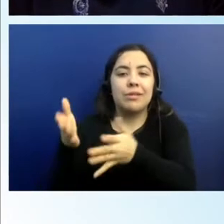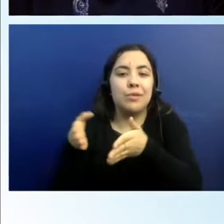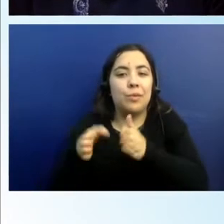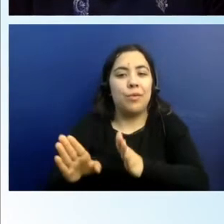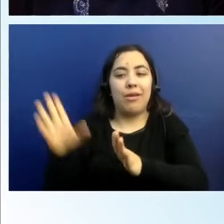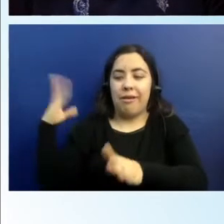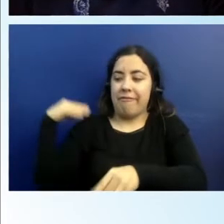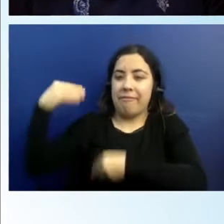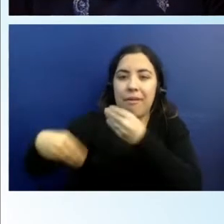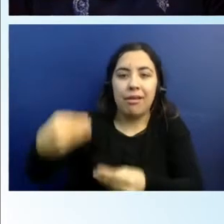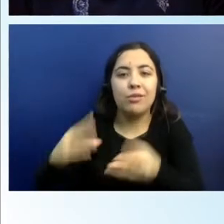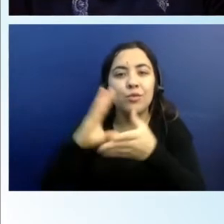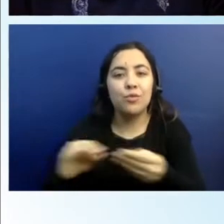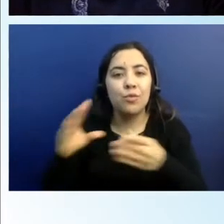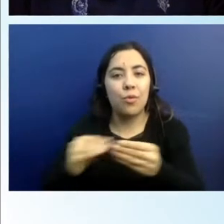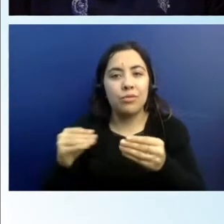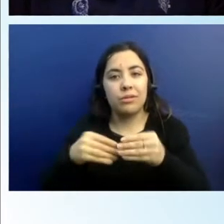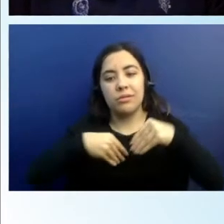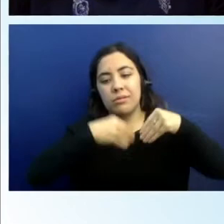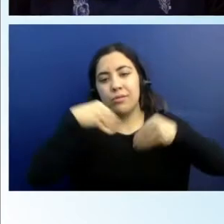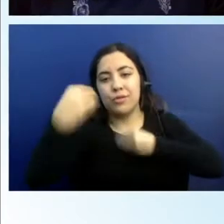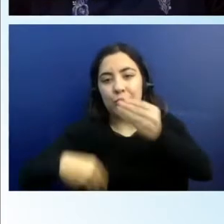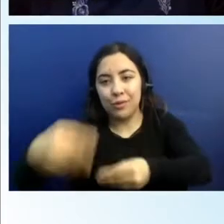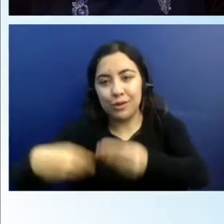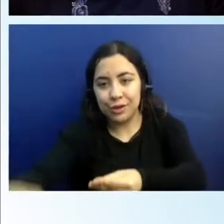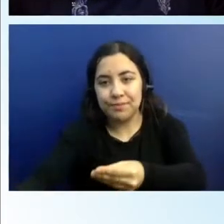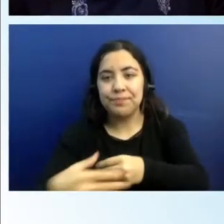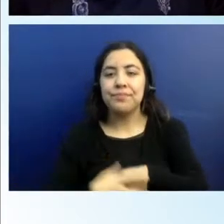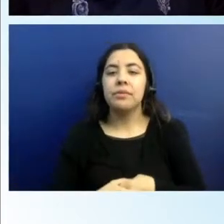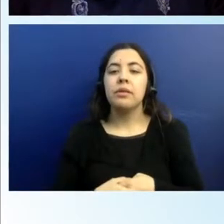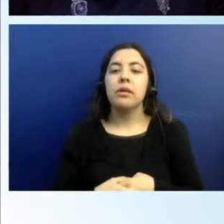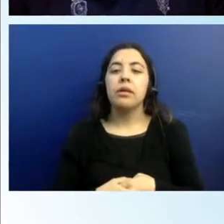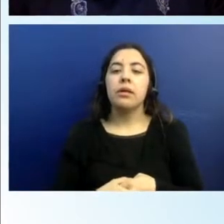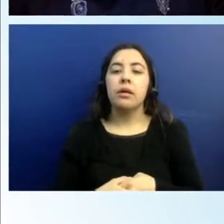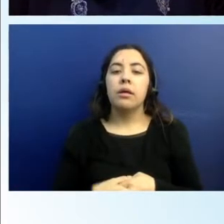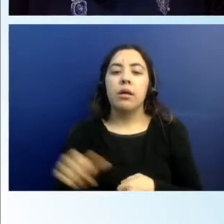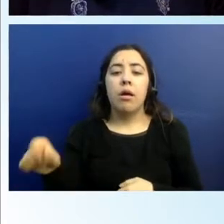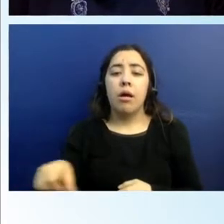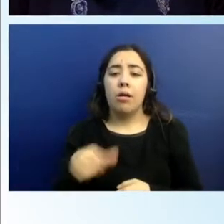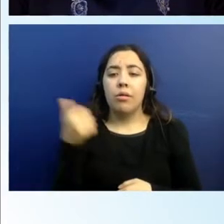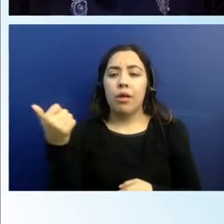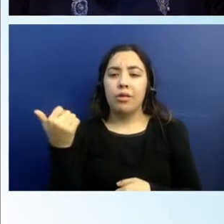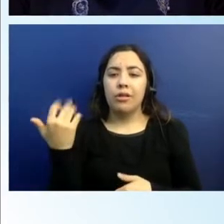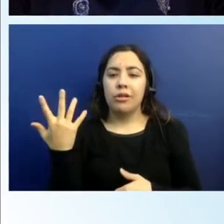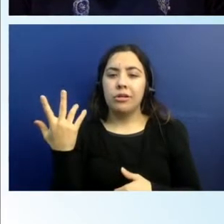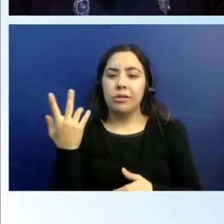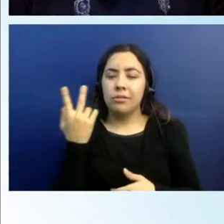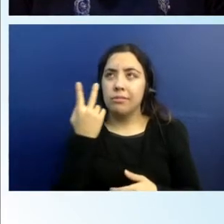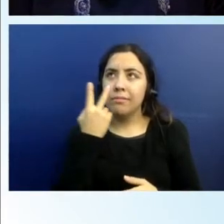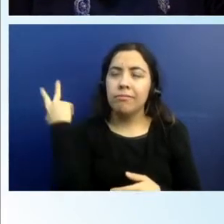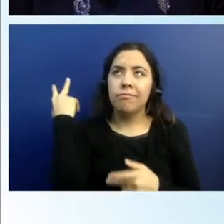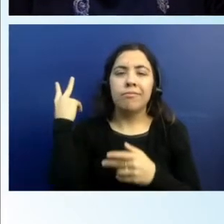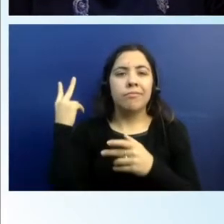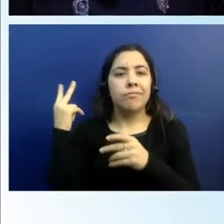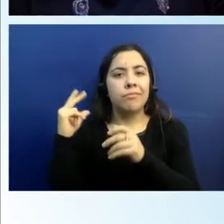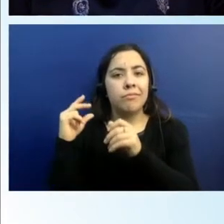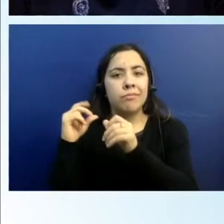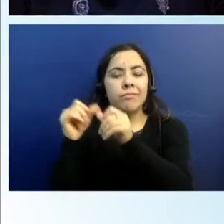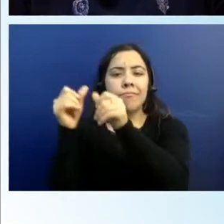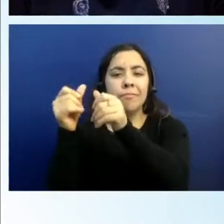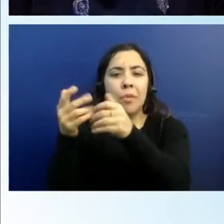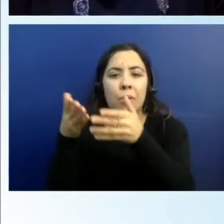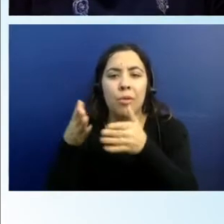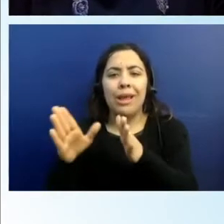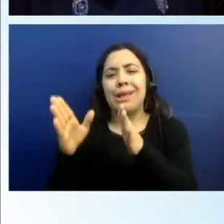on stories. Another sort of ephemeral way of memorializing individuals is the ghost bike